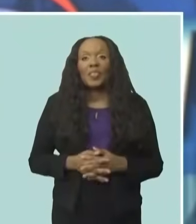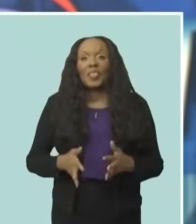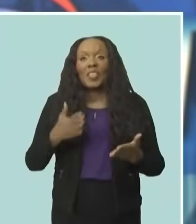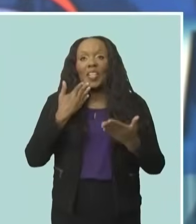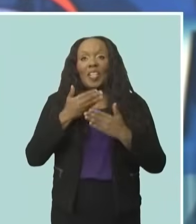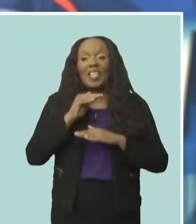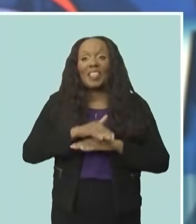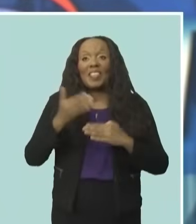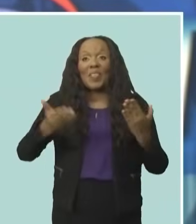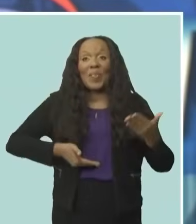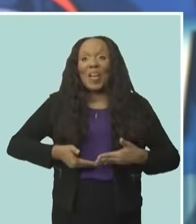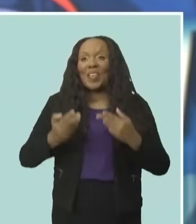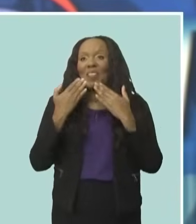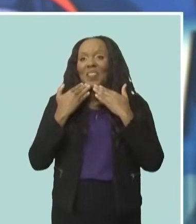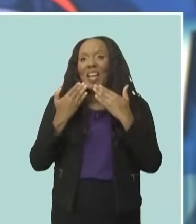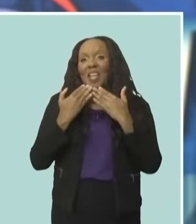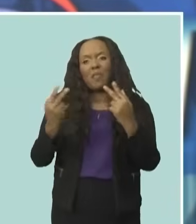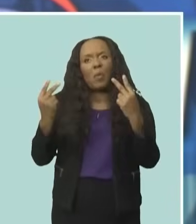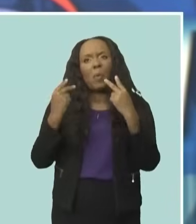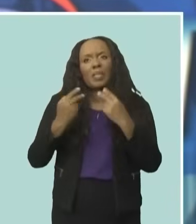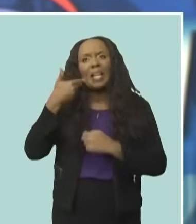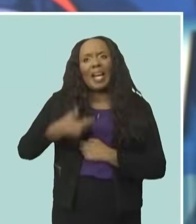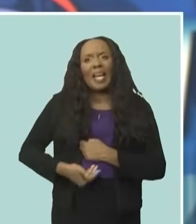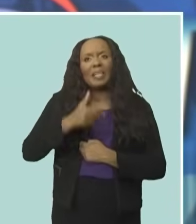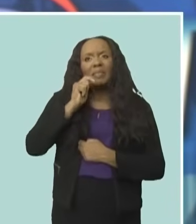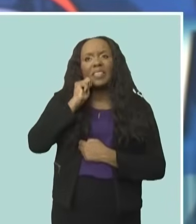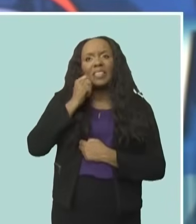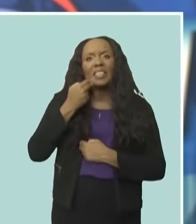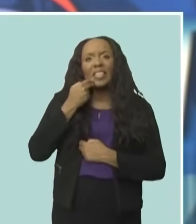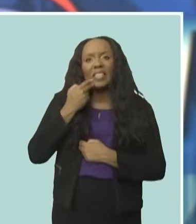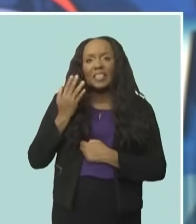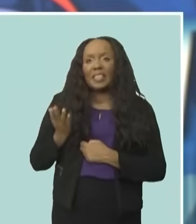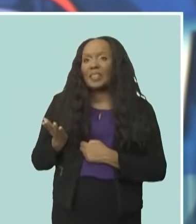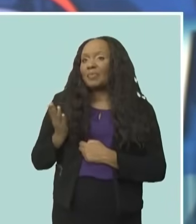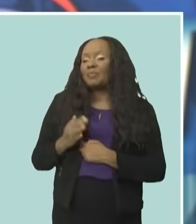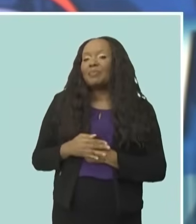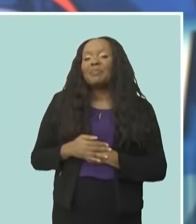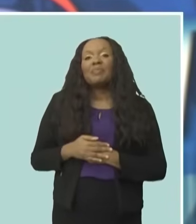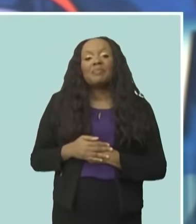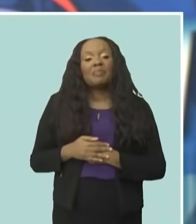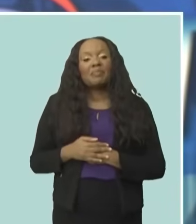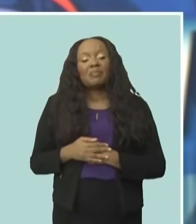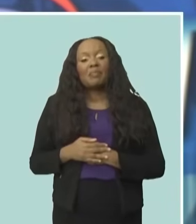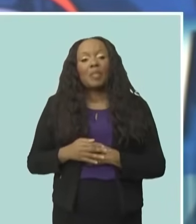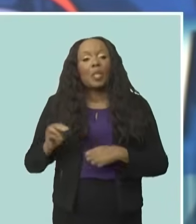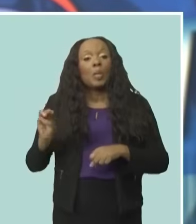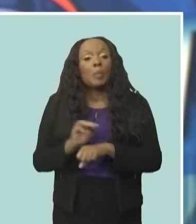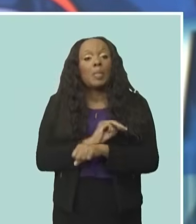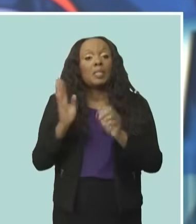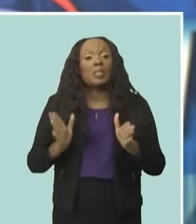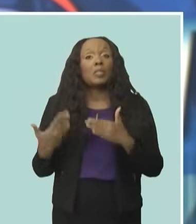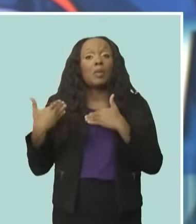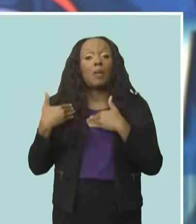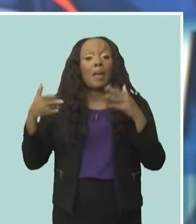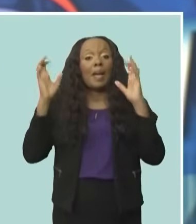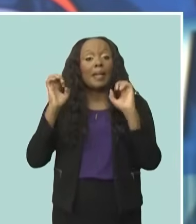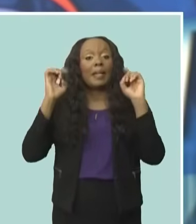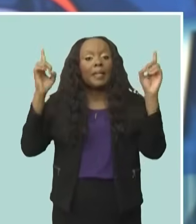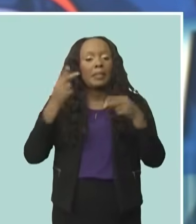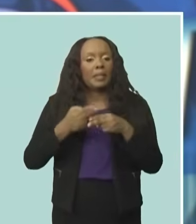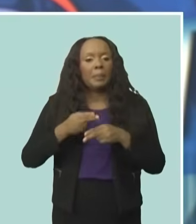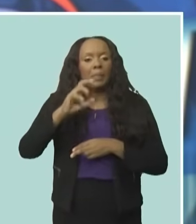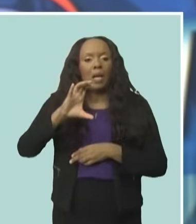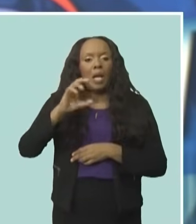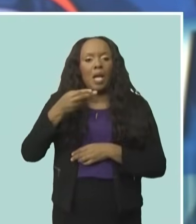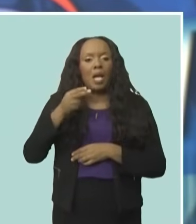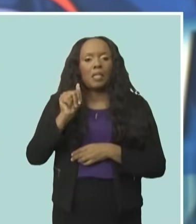Good evening and welcome. Thank you so much for joining us. I'm Tisha Hines with the details to the news. Minister of Educational Transformation